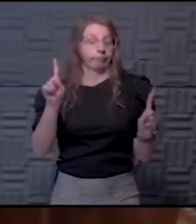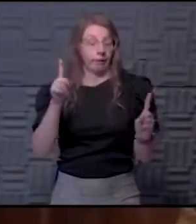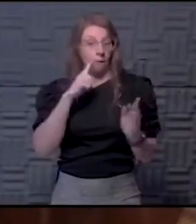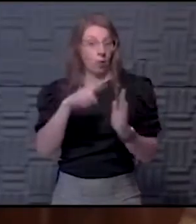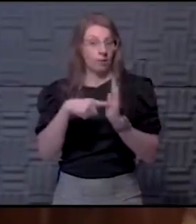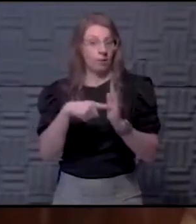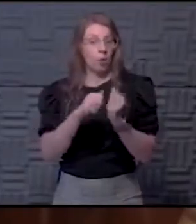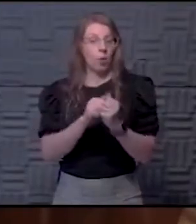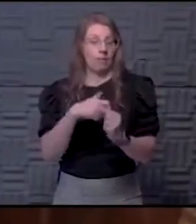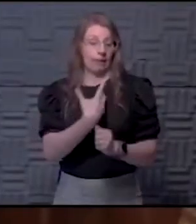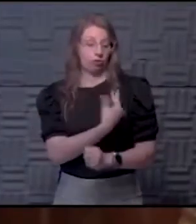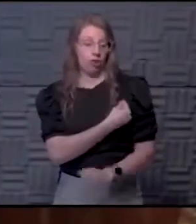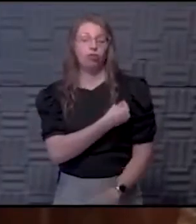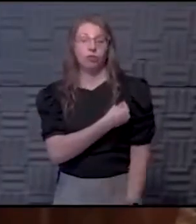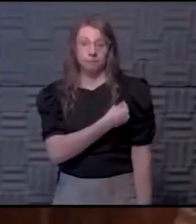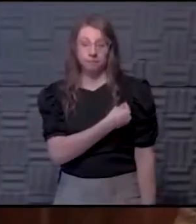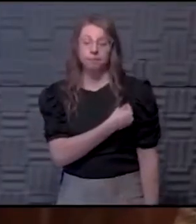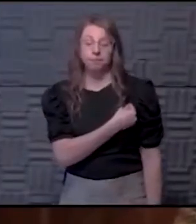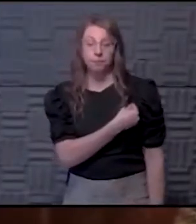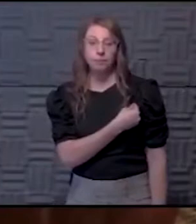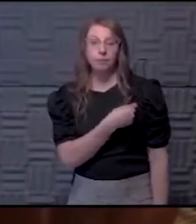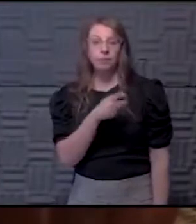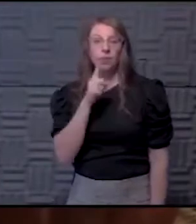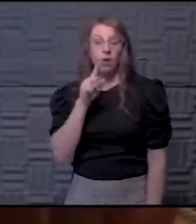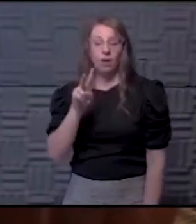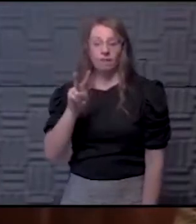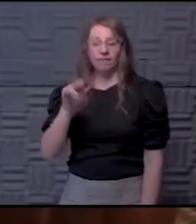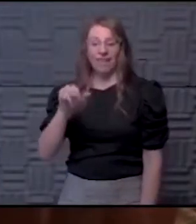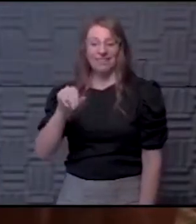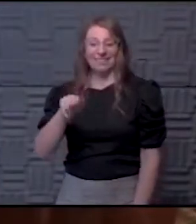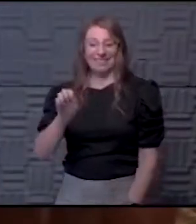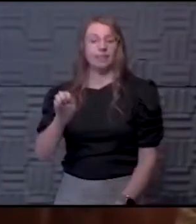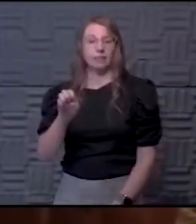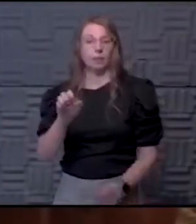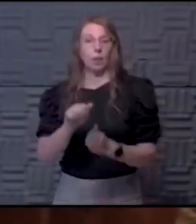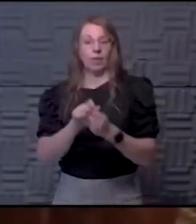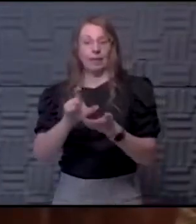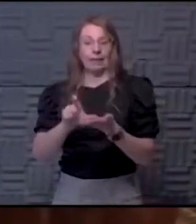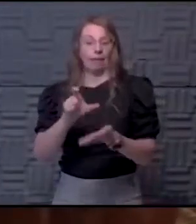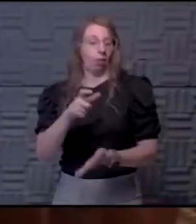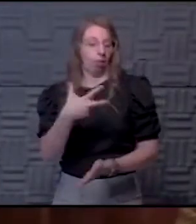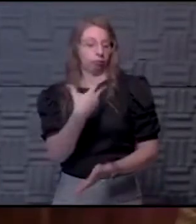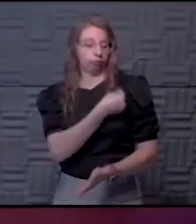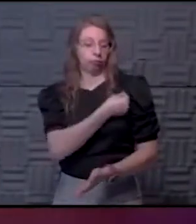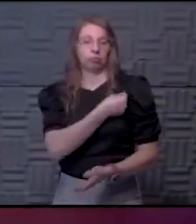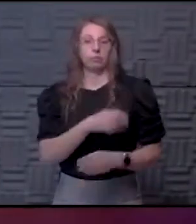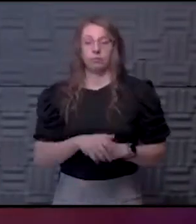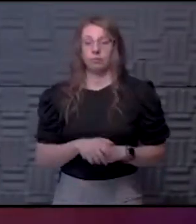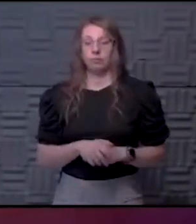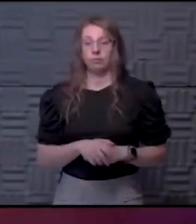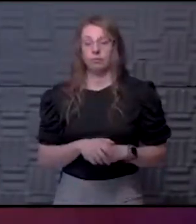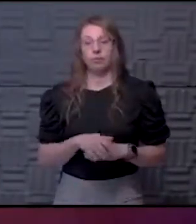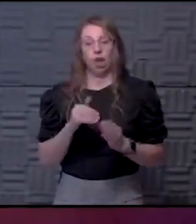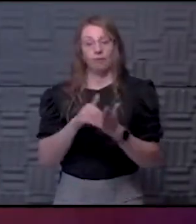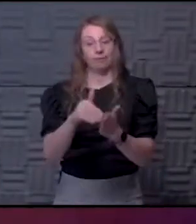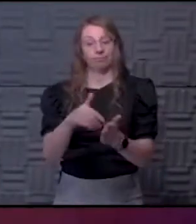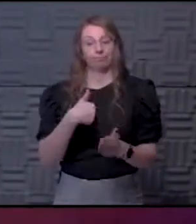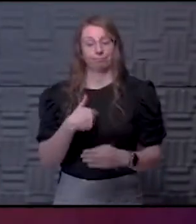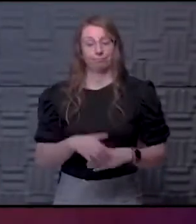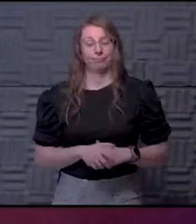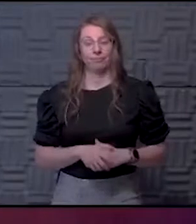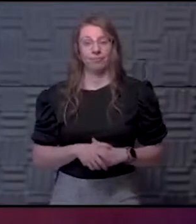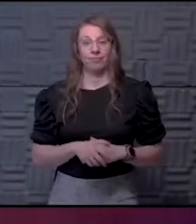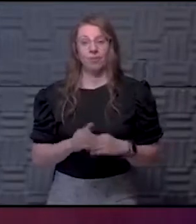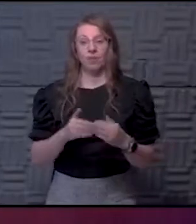a injection of a vaccine with a needle. Very true. I find myself doing that a lot